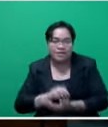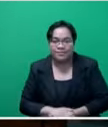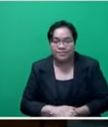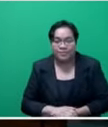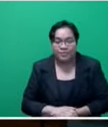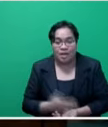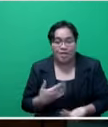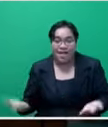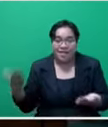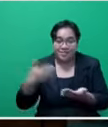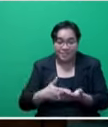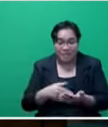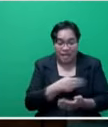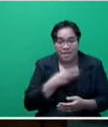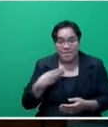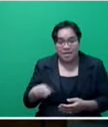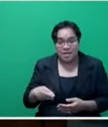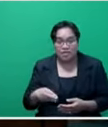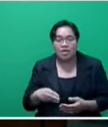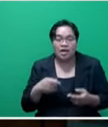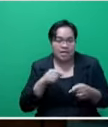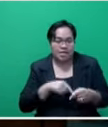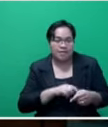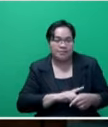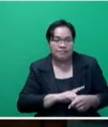sir, the Ministry is represented in the